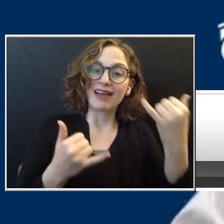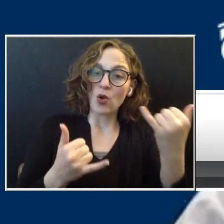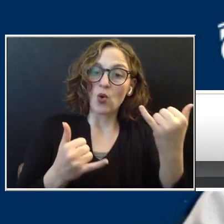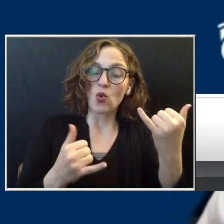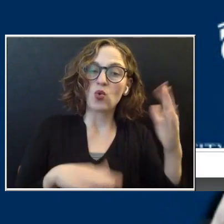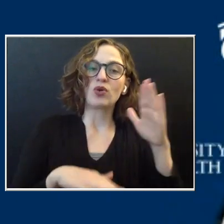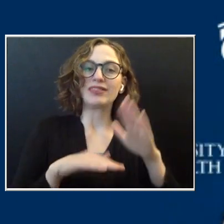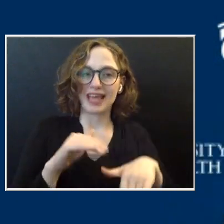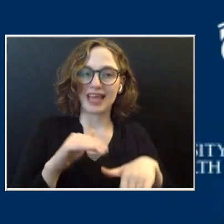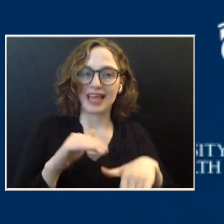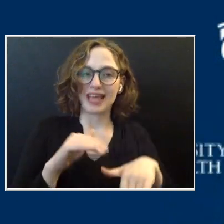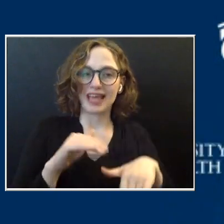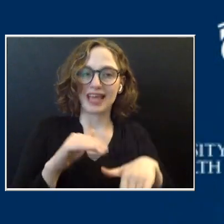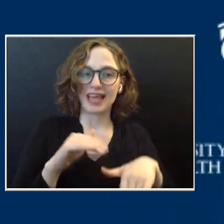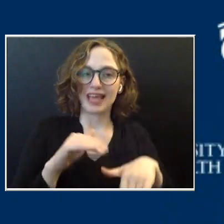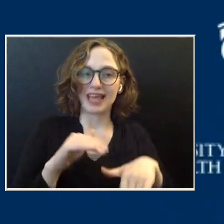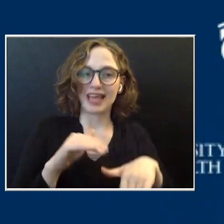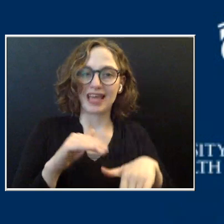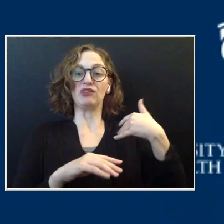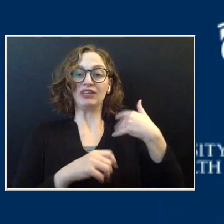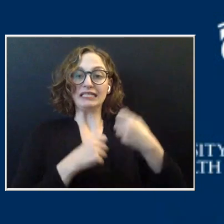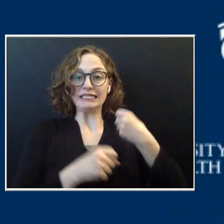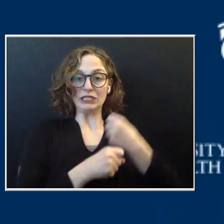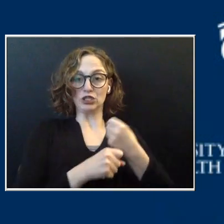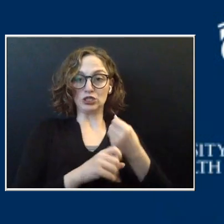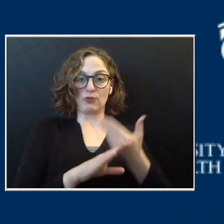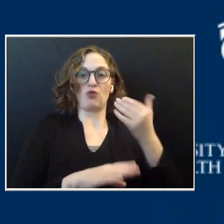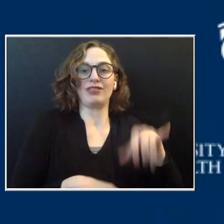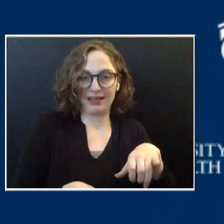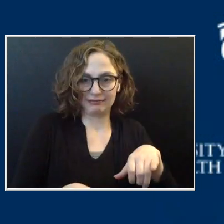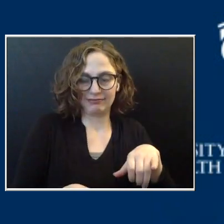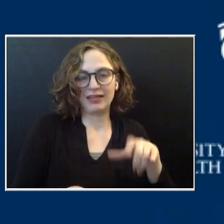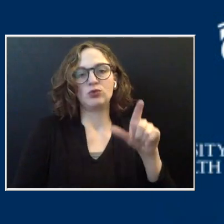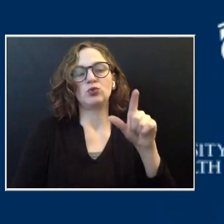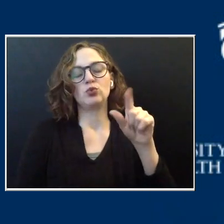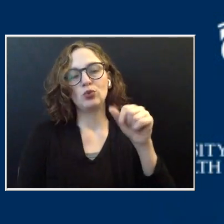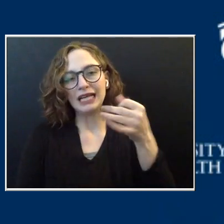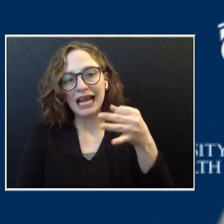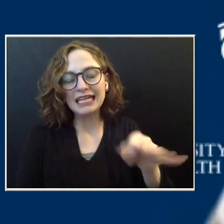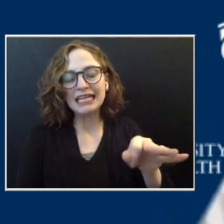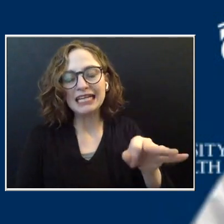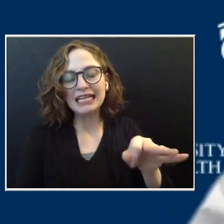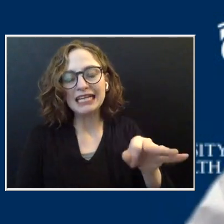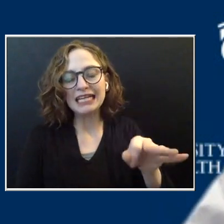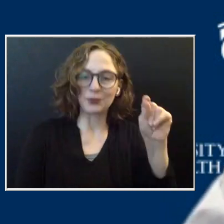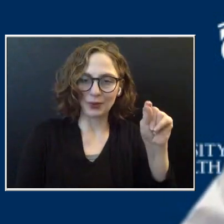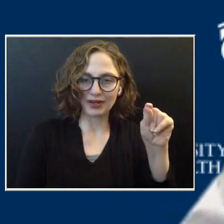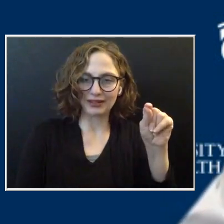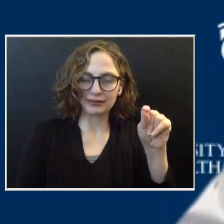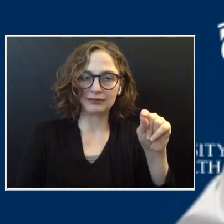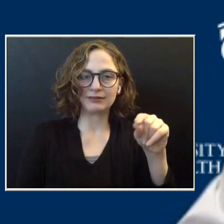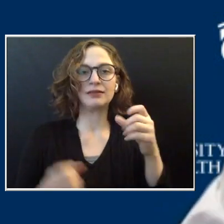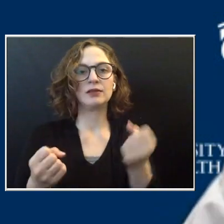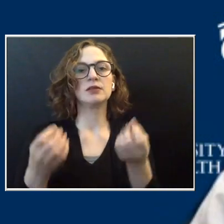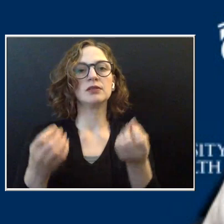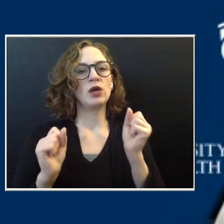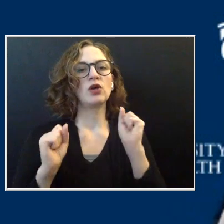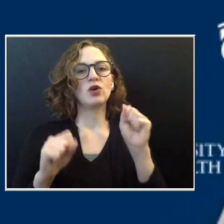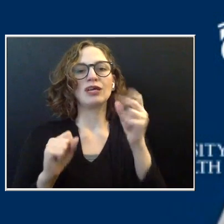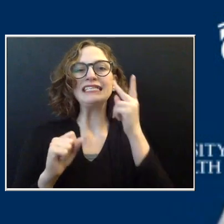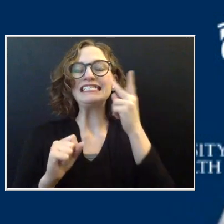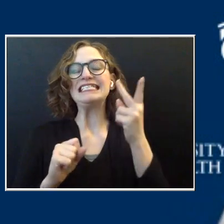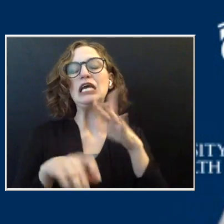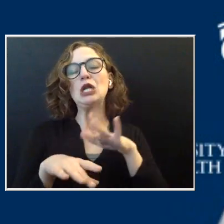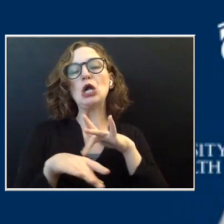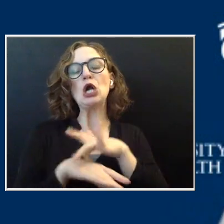previous years before that, and even in 2019, 2020 respiratory viral season. So we could see an early peak, and